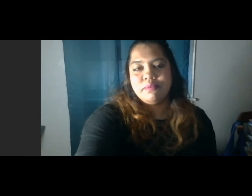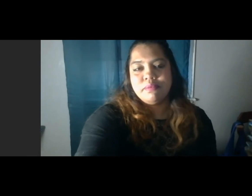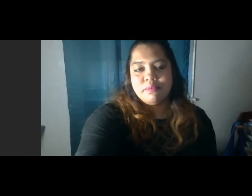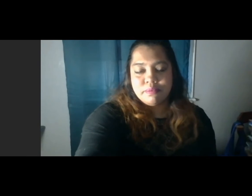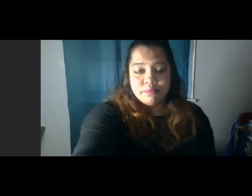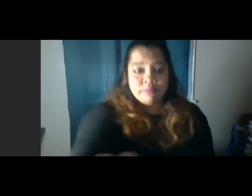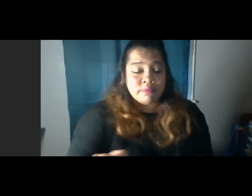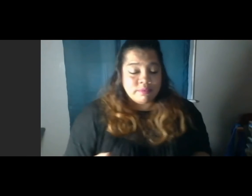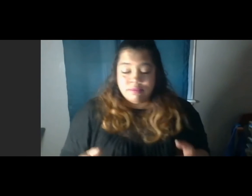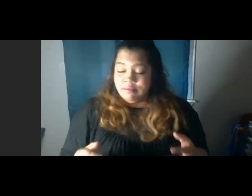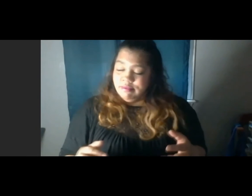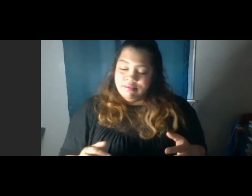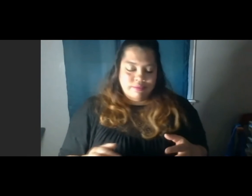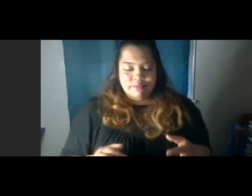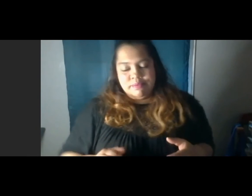oh,